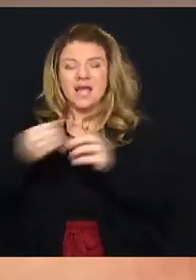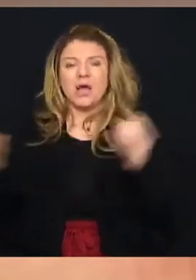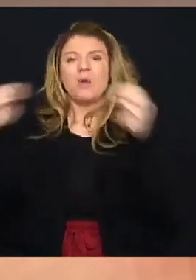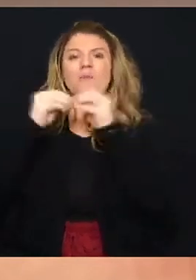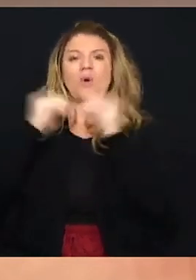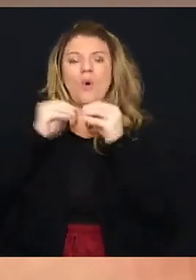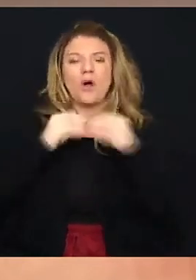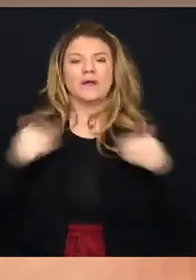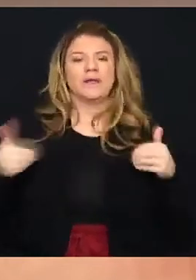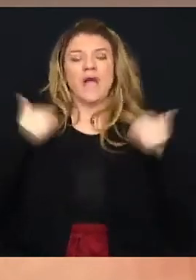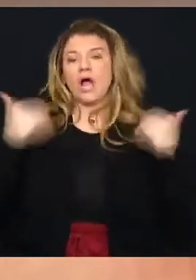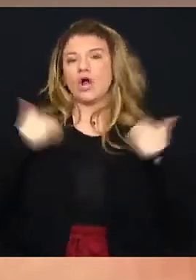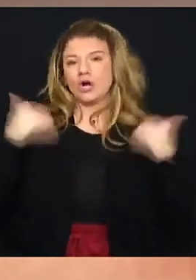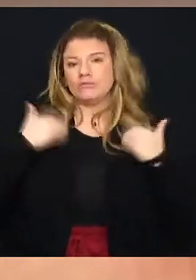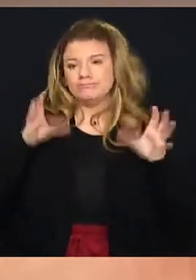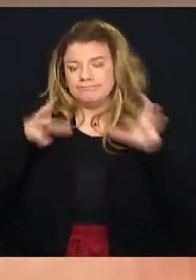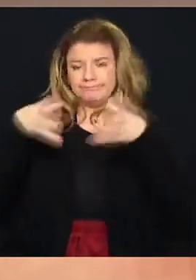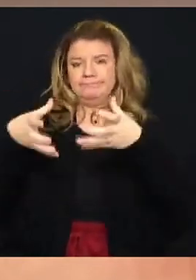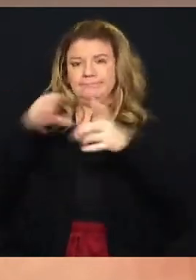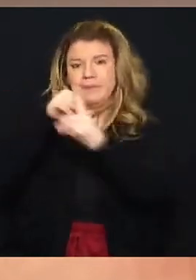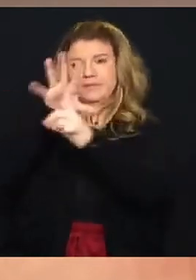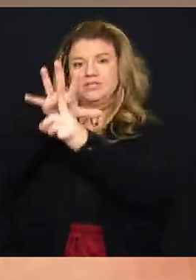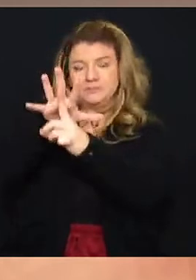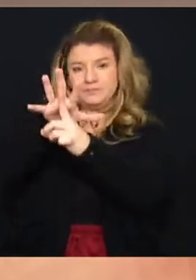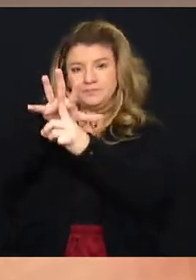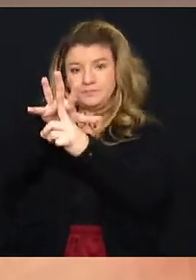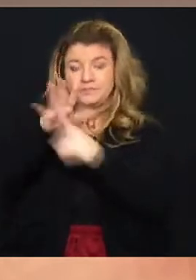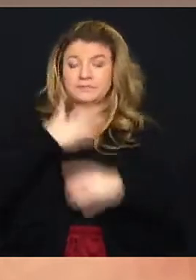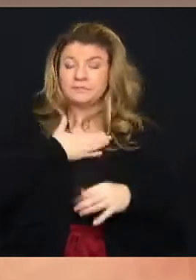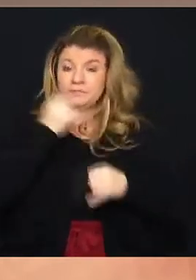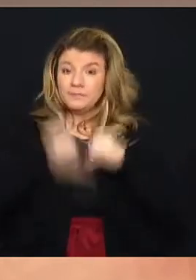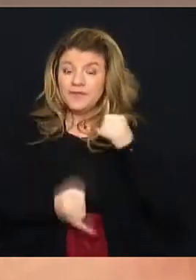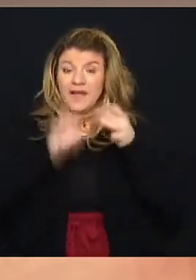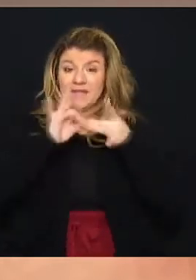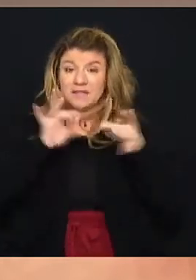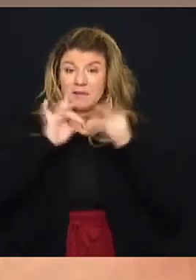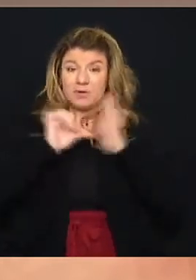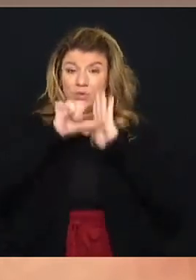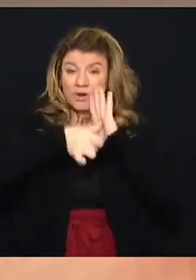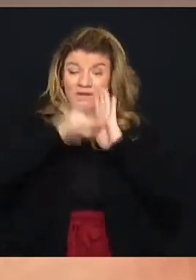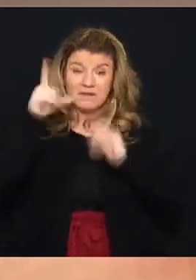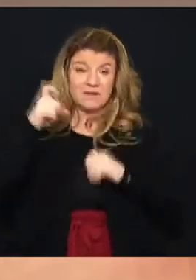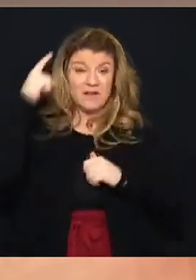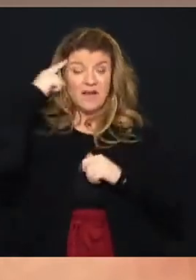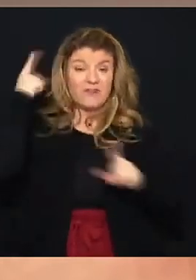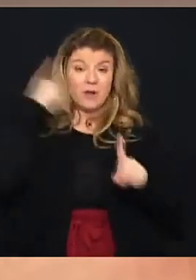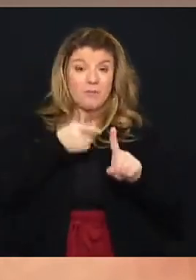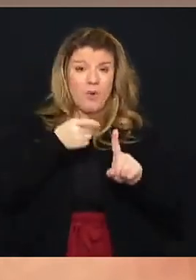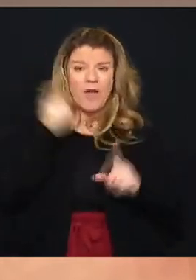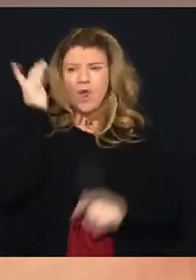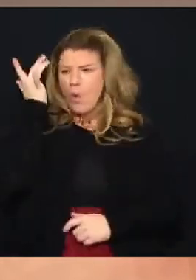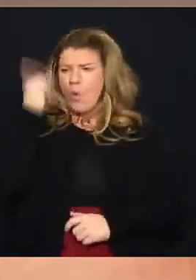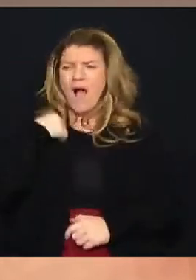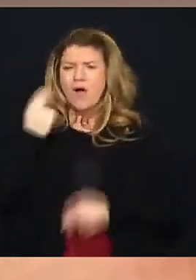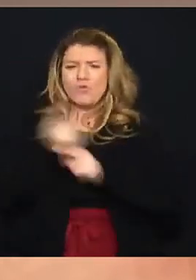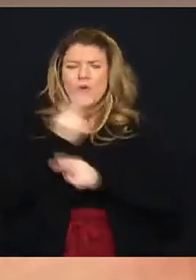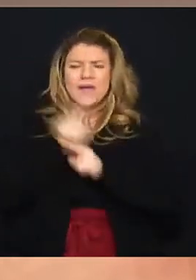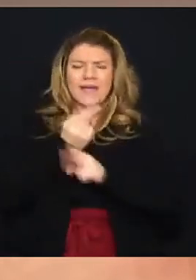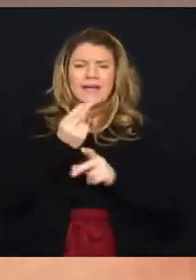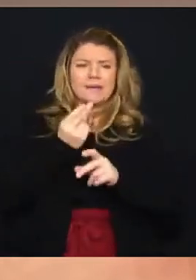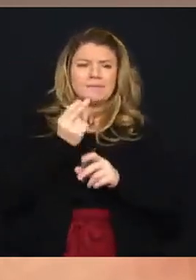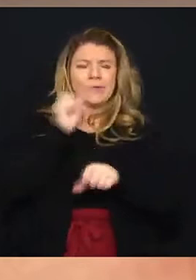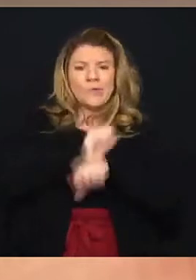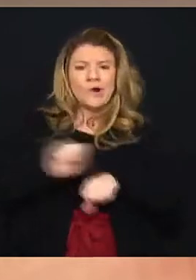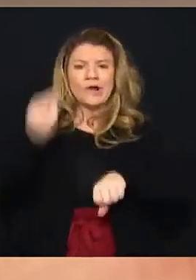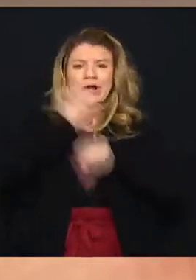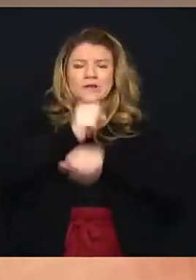on a younger population. The last thing to reinforce the governor's point as to why we keep digging so hard